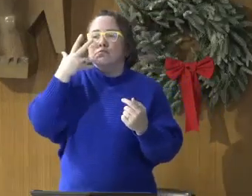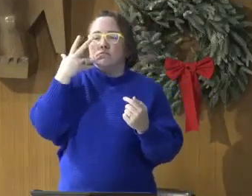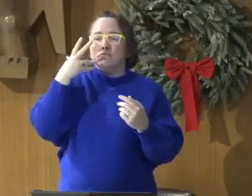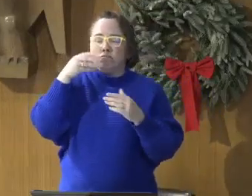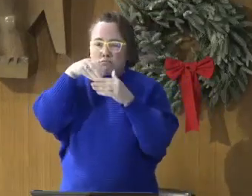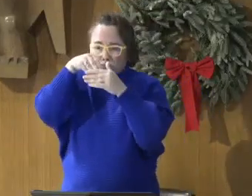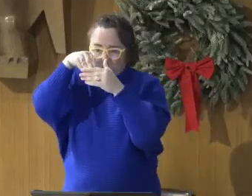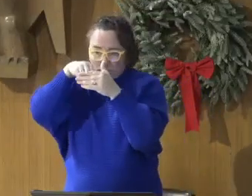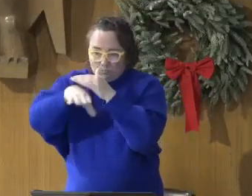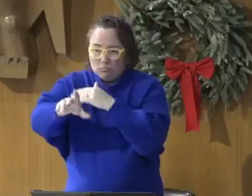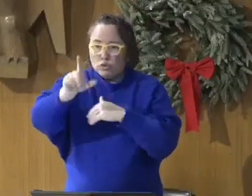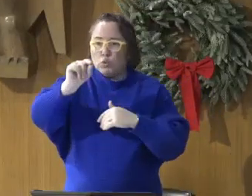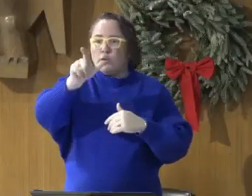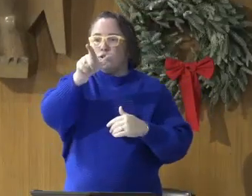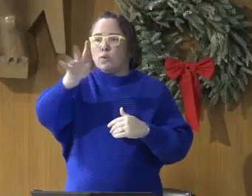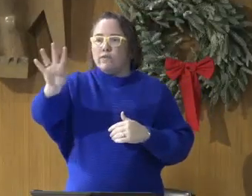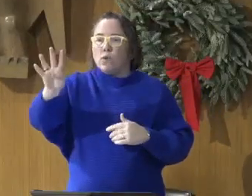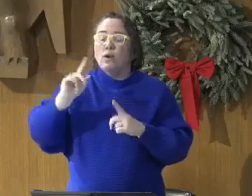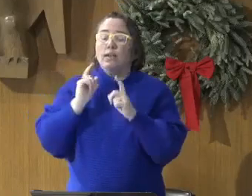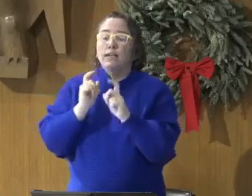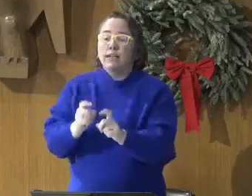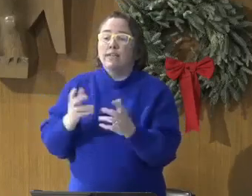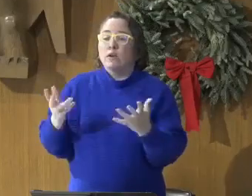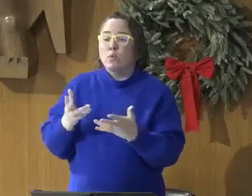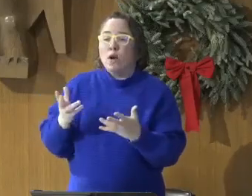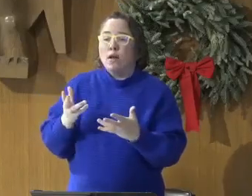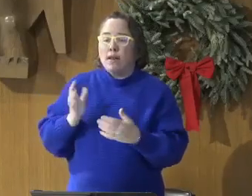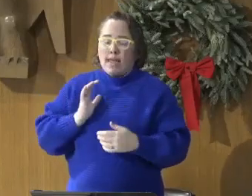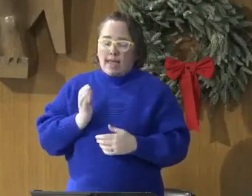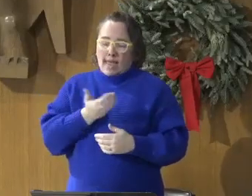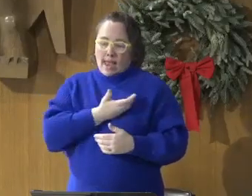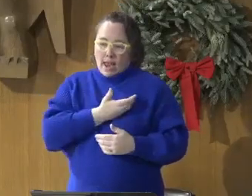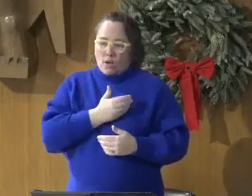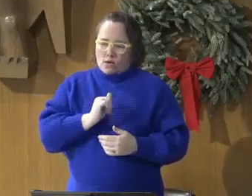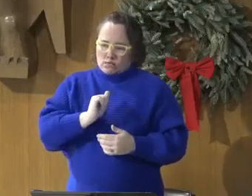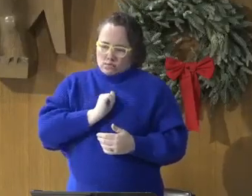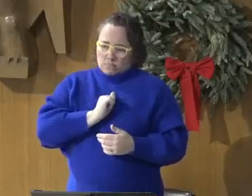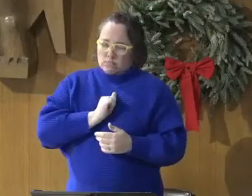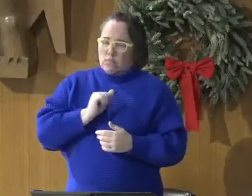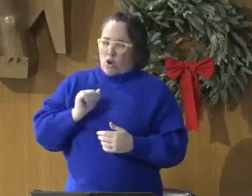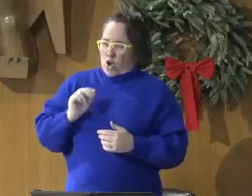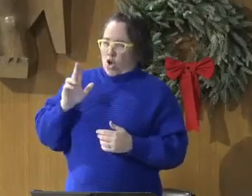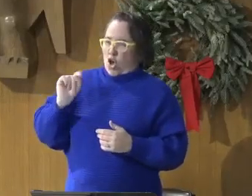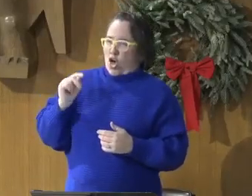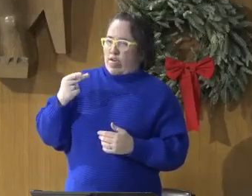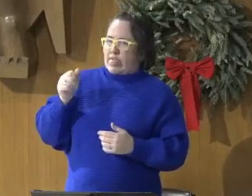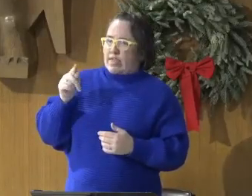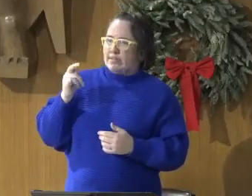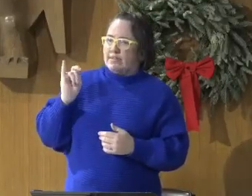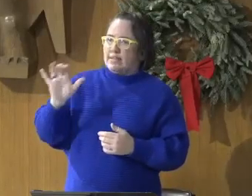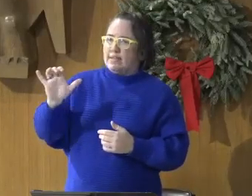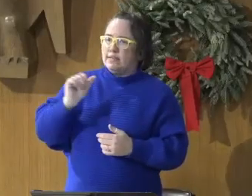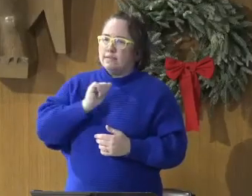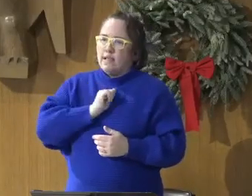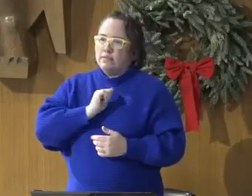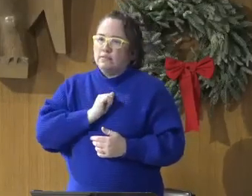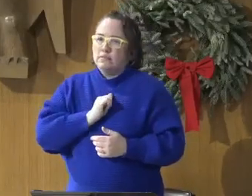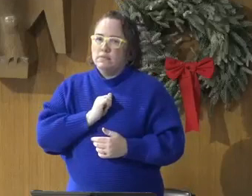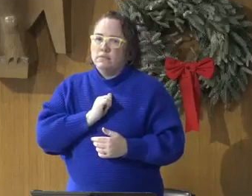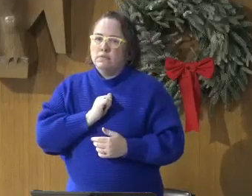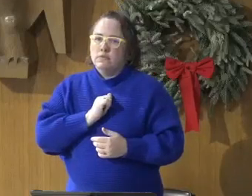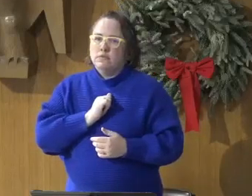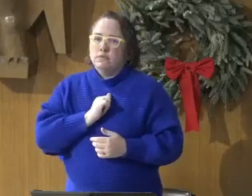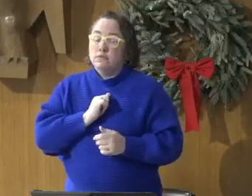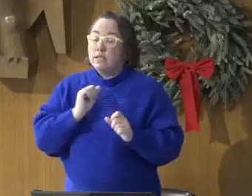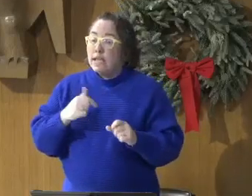giving the gift of our genuine selves, wherever we may be. Can